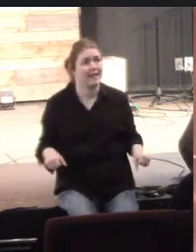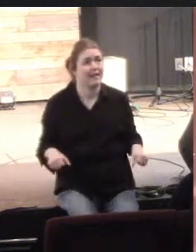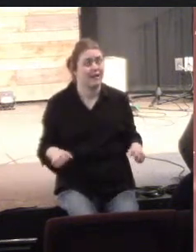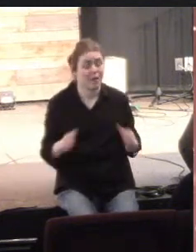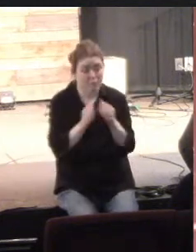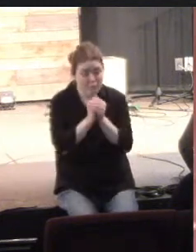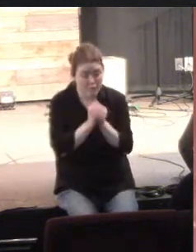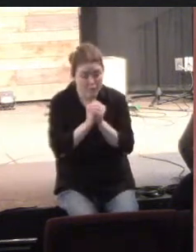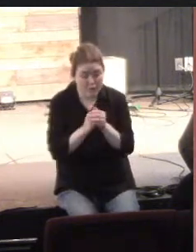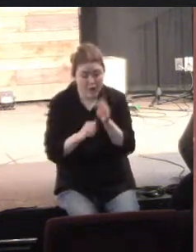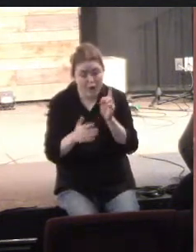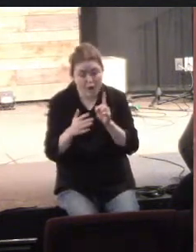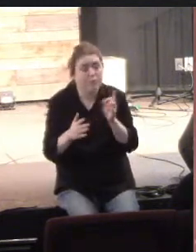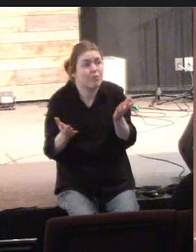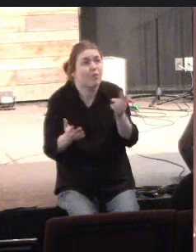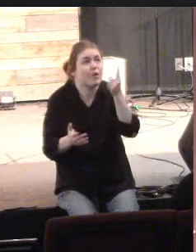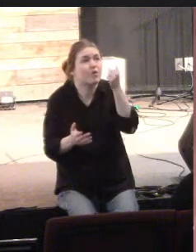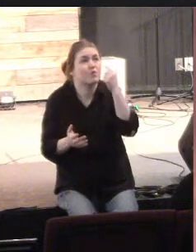Scripture.